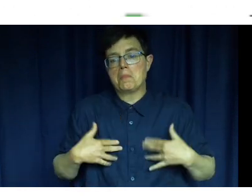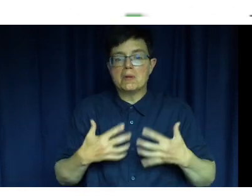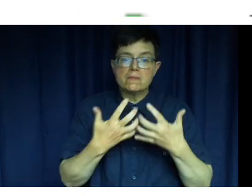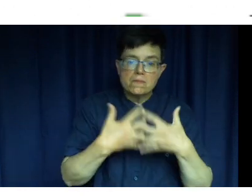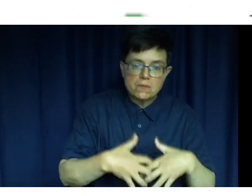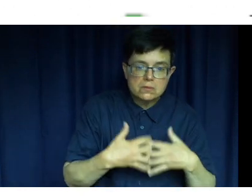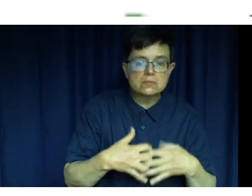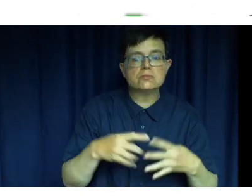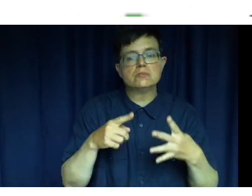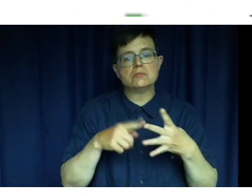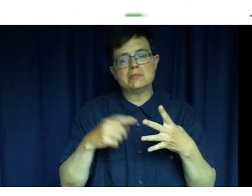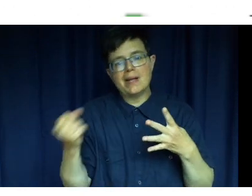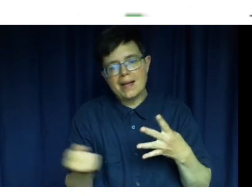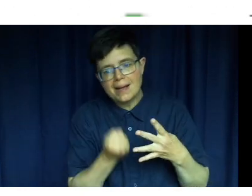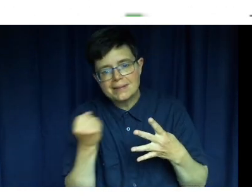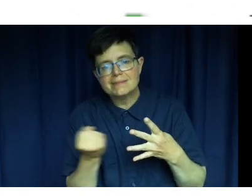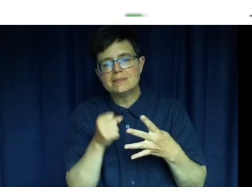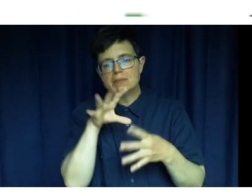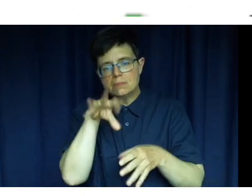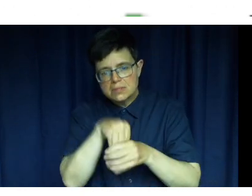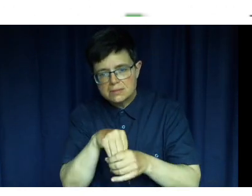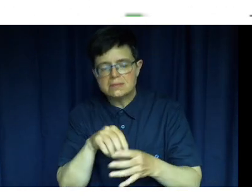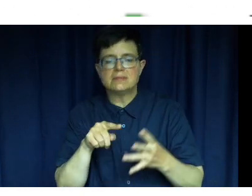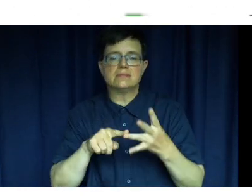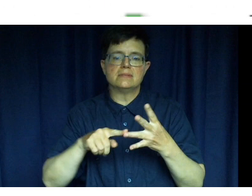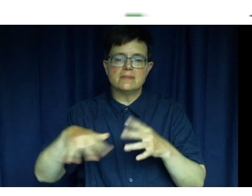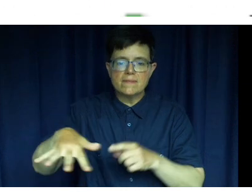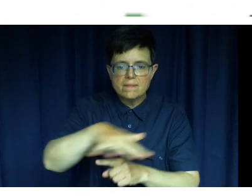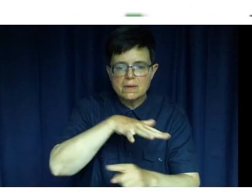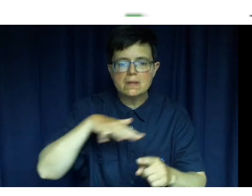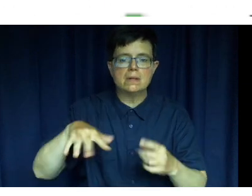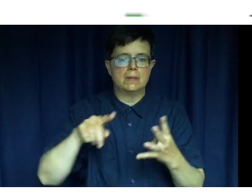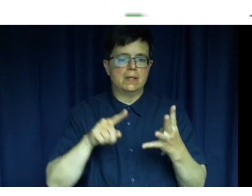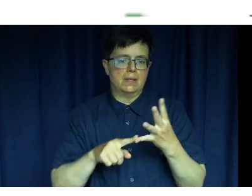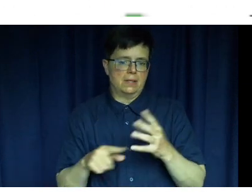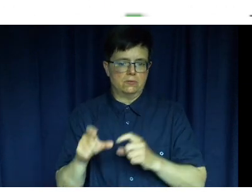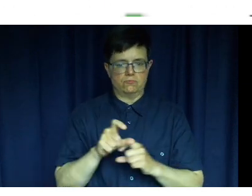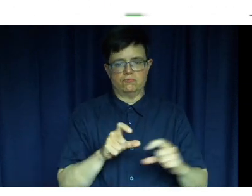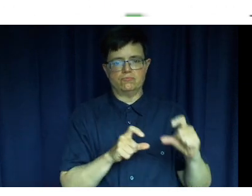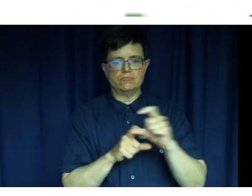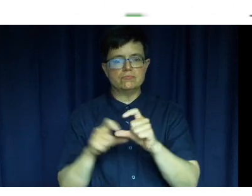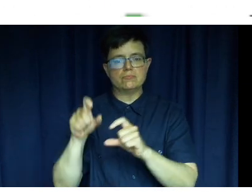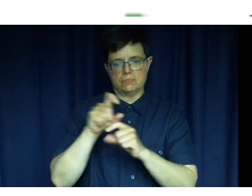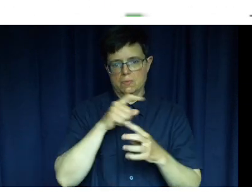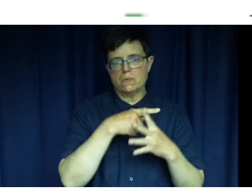body structure, activities of participation, and the environment.